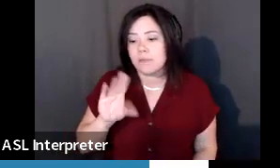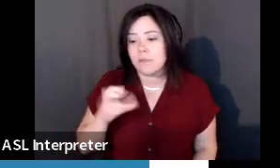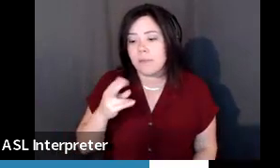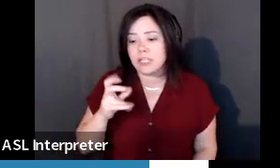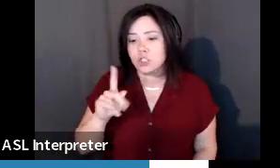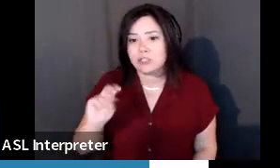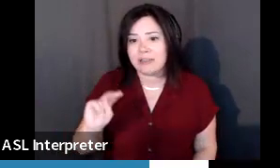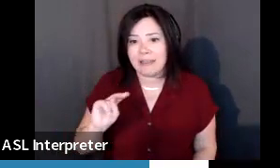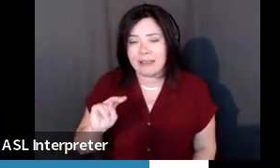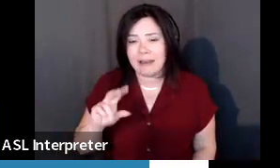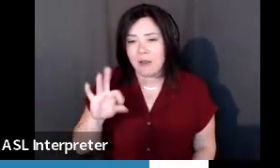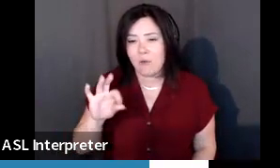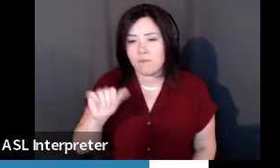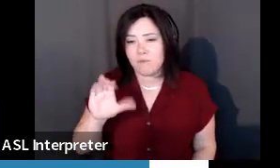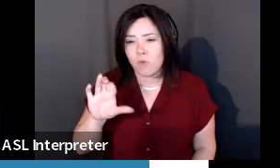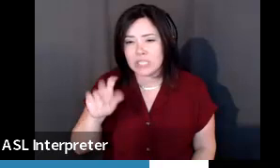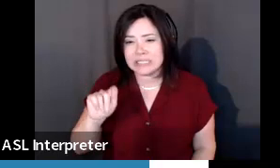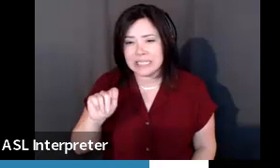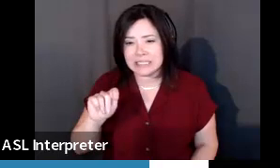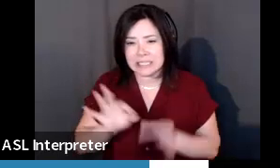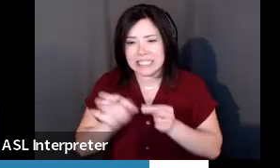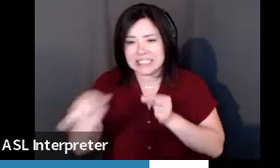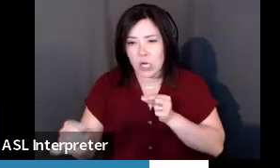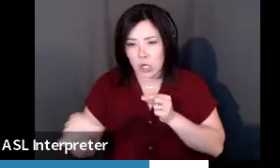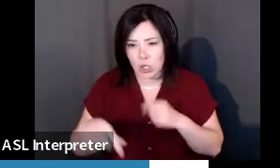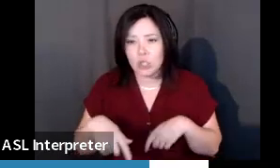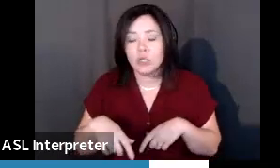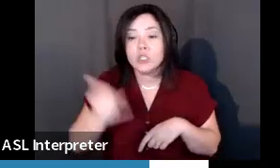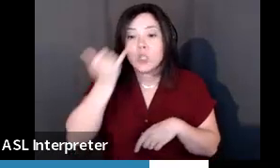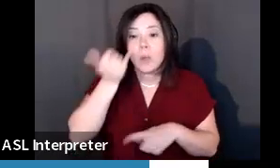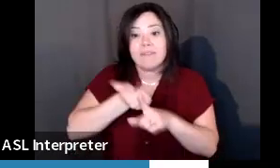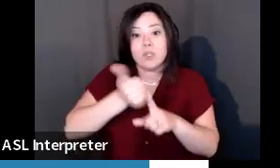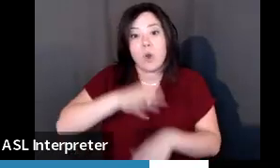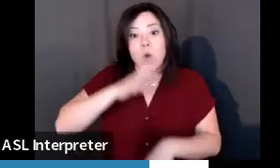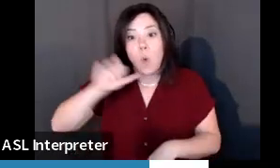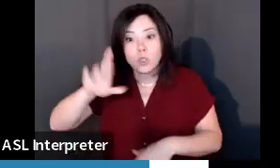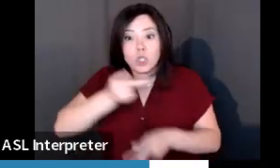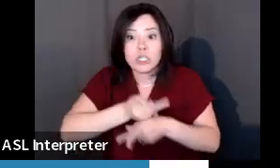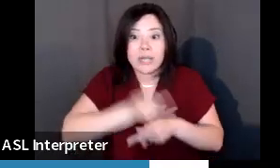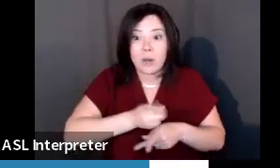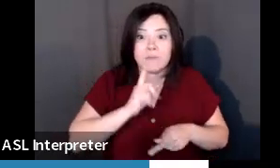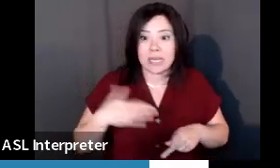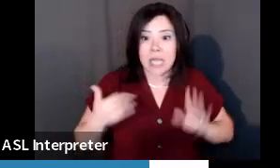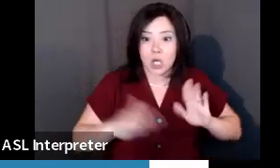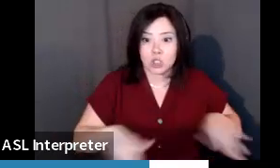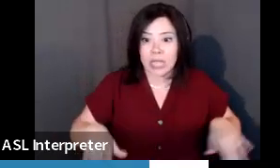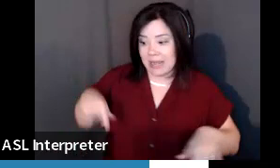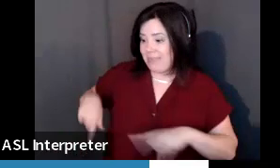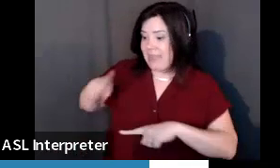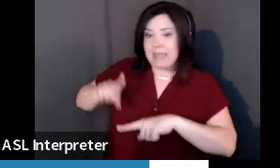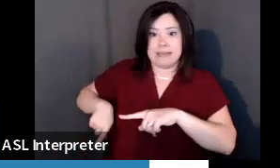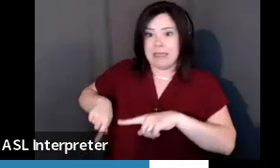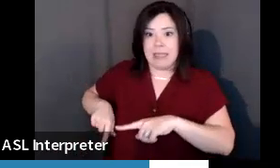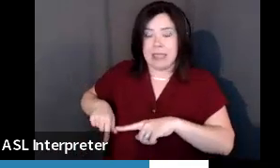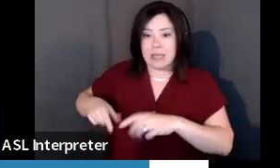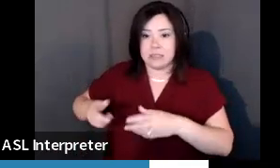have these in our inventory. So if you are that older adult caring for a younger child and they are able to get to the sink by way